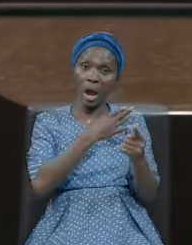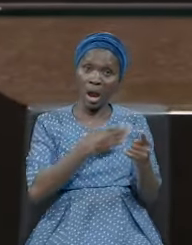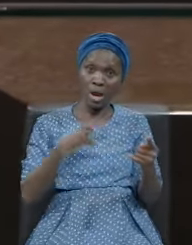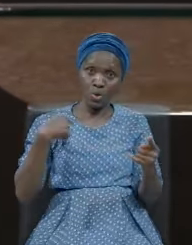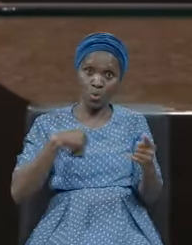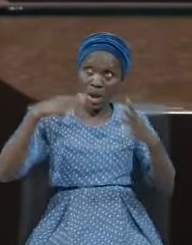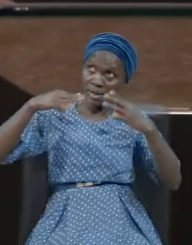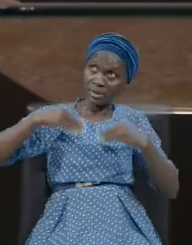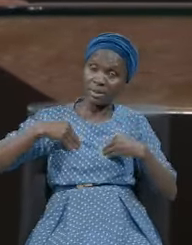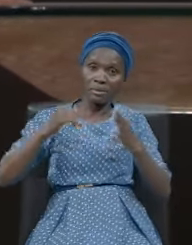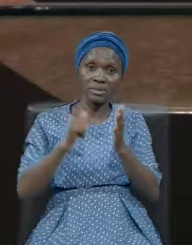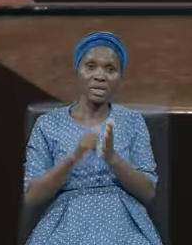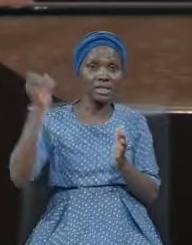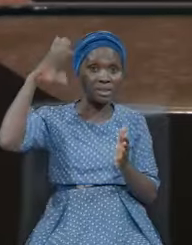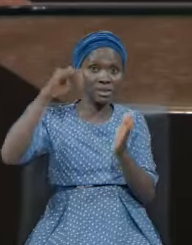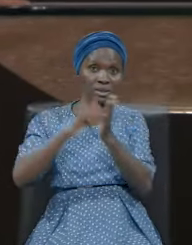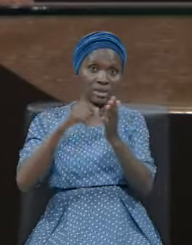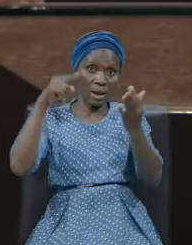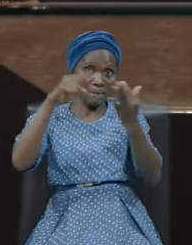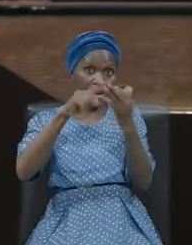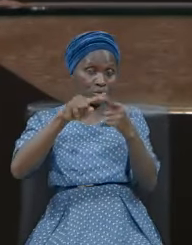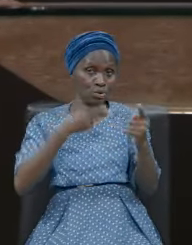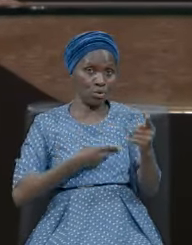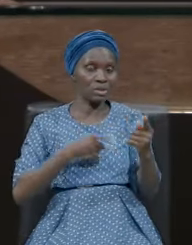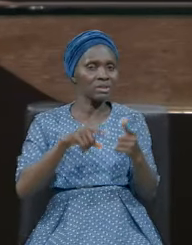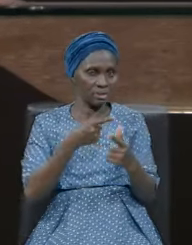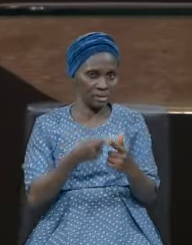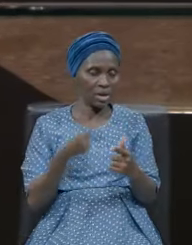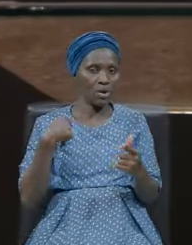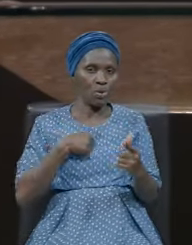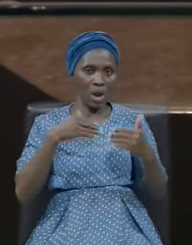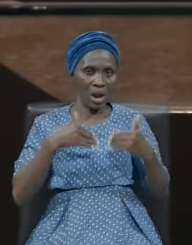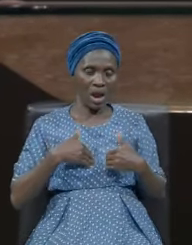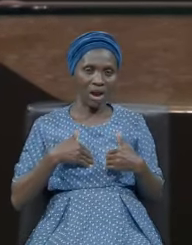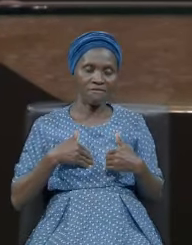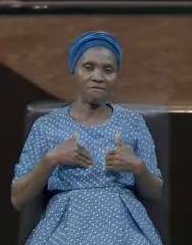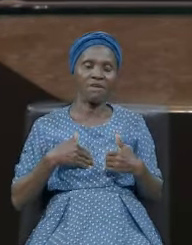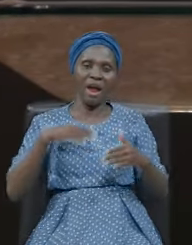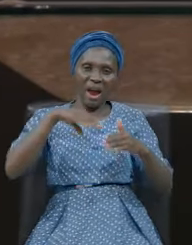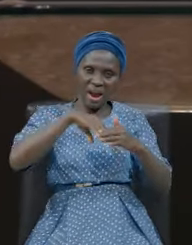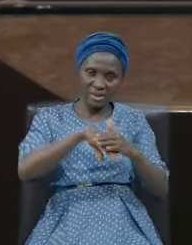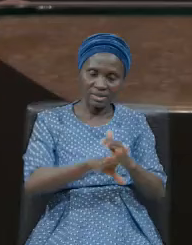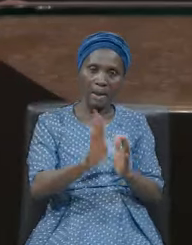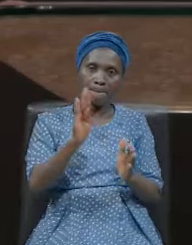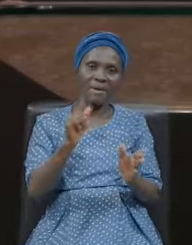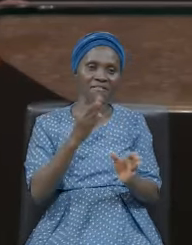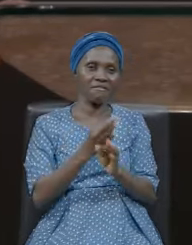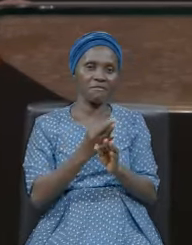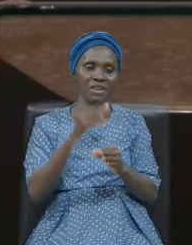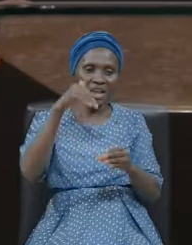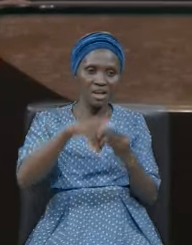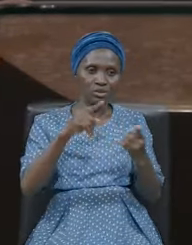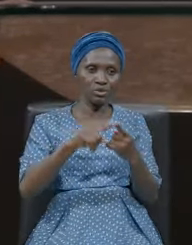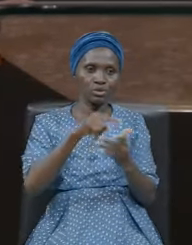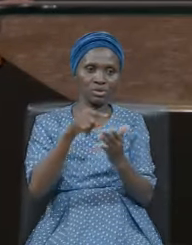grace appearing unto us, then we have access by faith into this grace